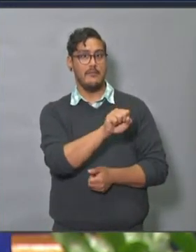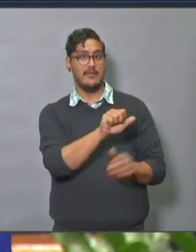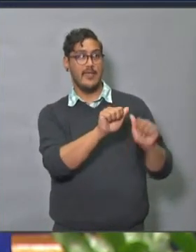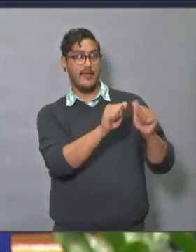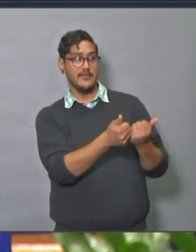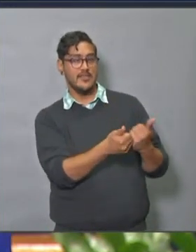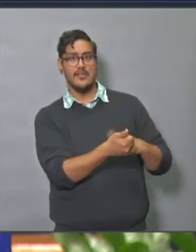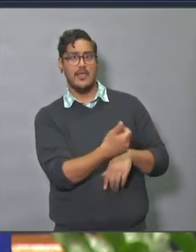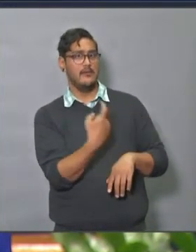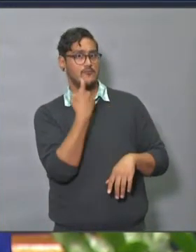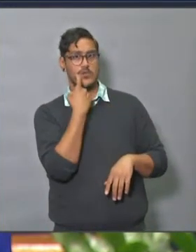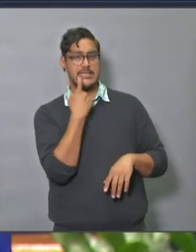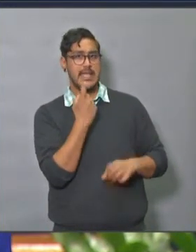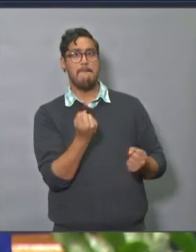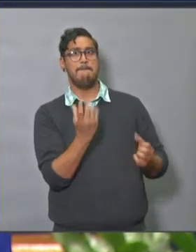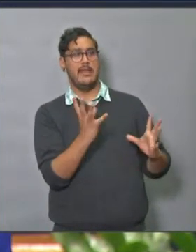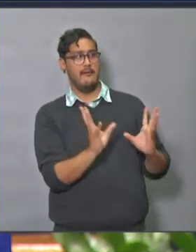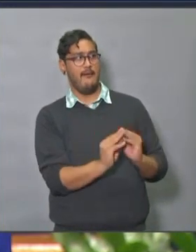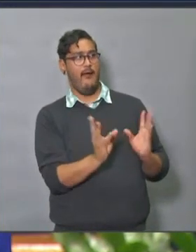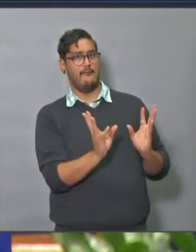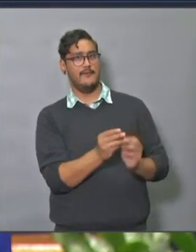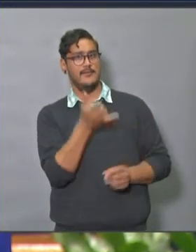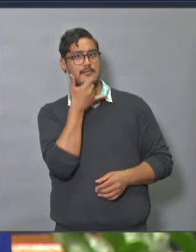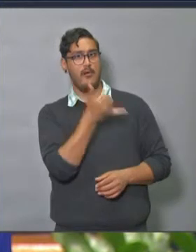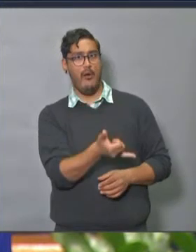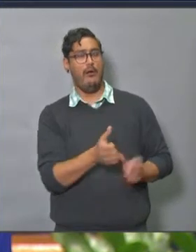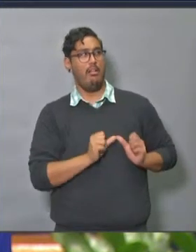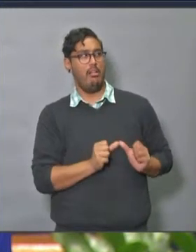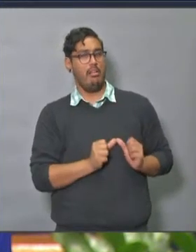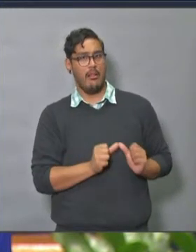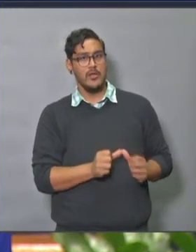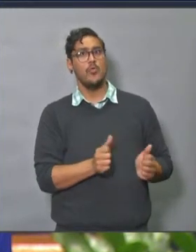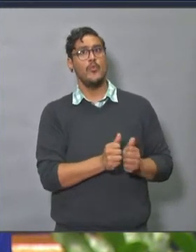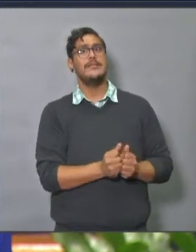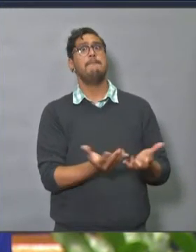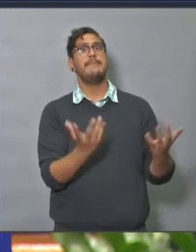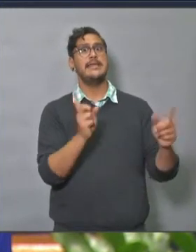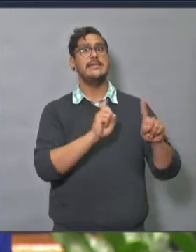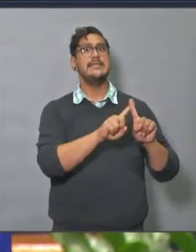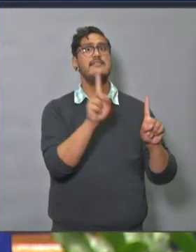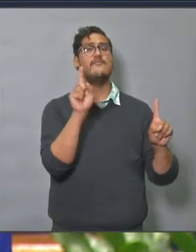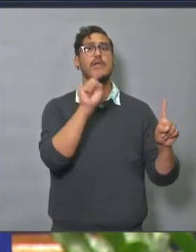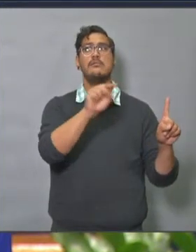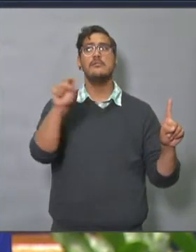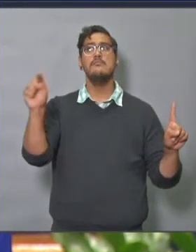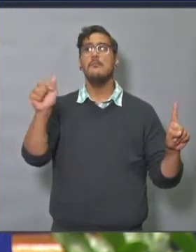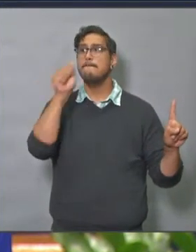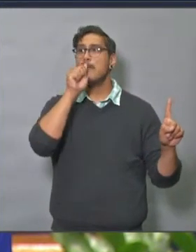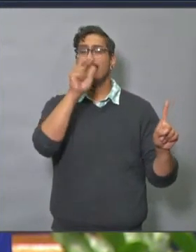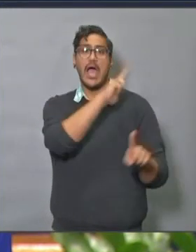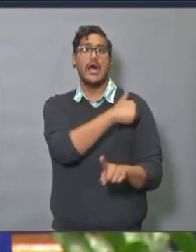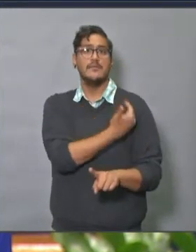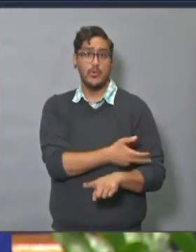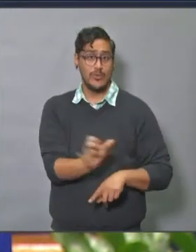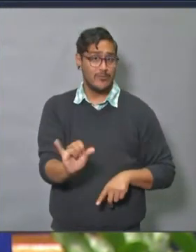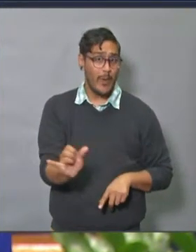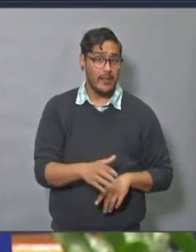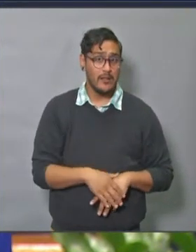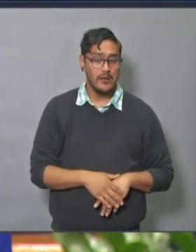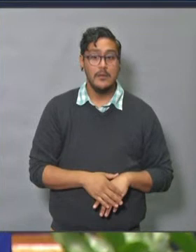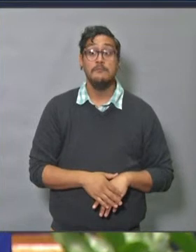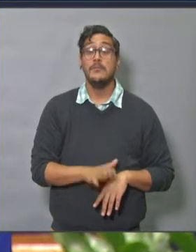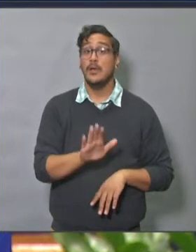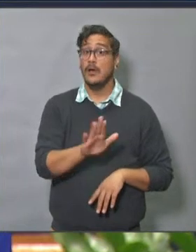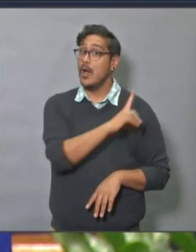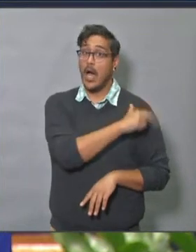conference calls and discussions on an ongoing basis with all of the private hospitals as well as with the DHS public hospitals. And hospitals